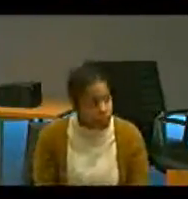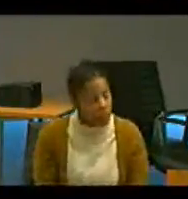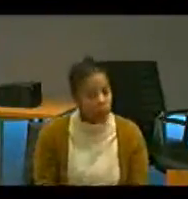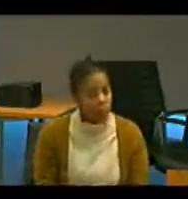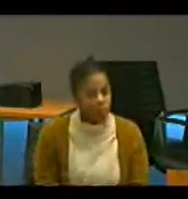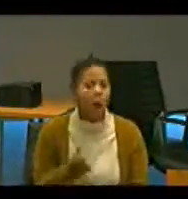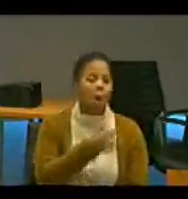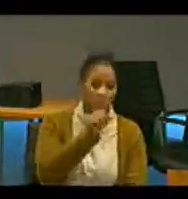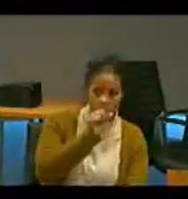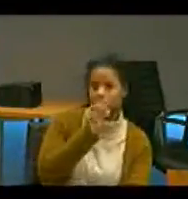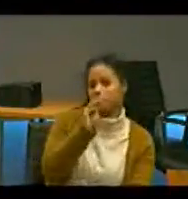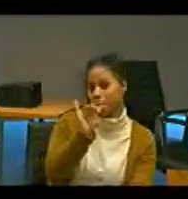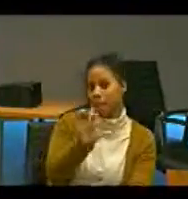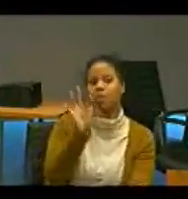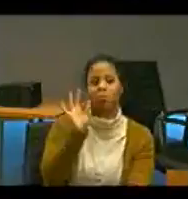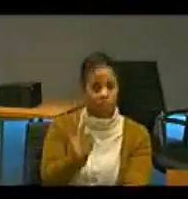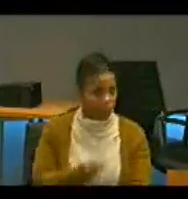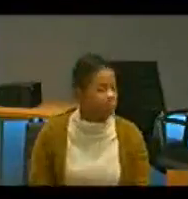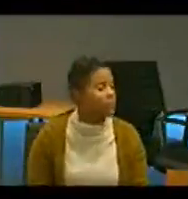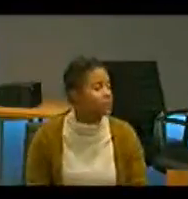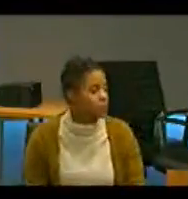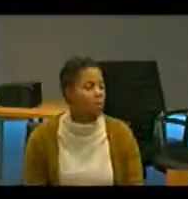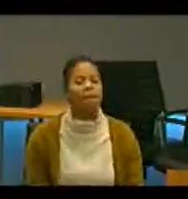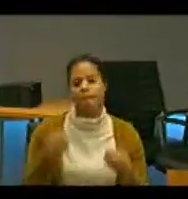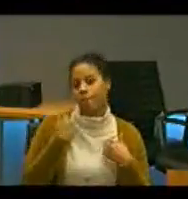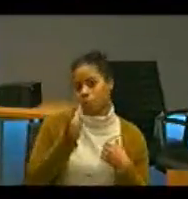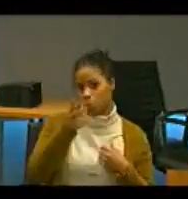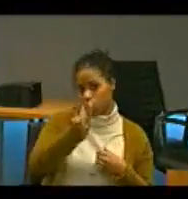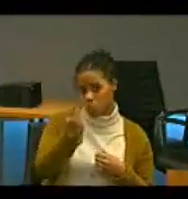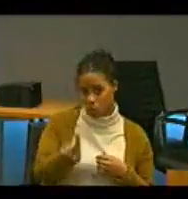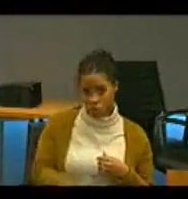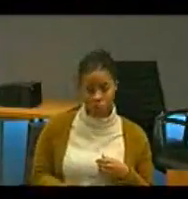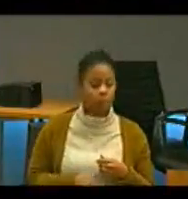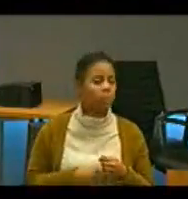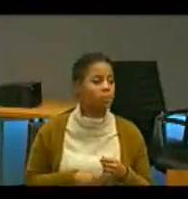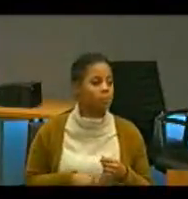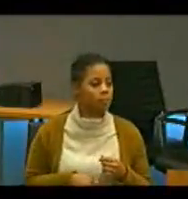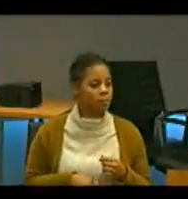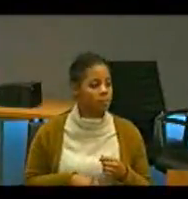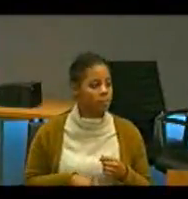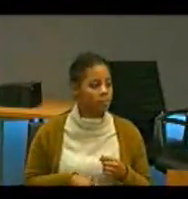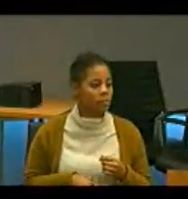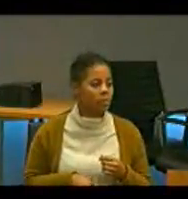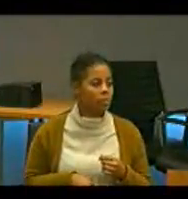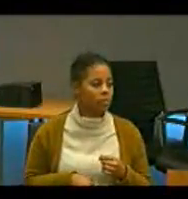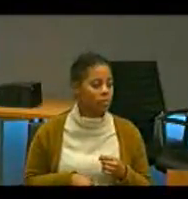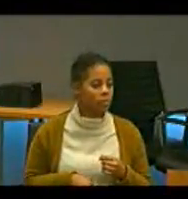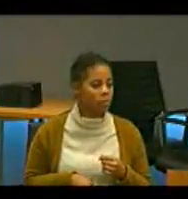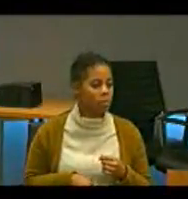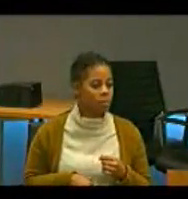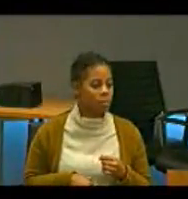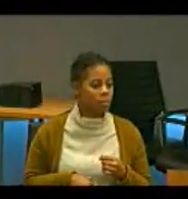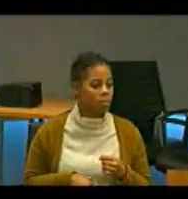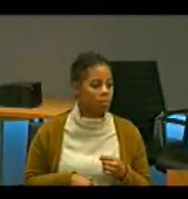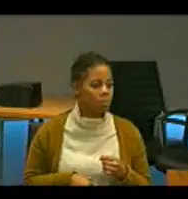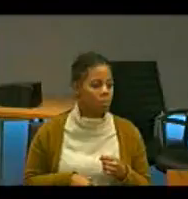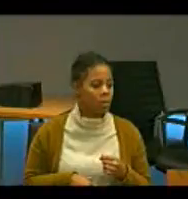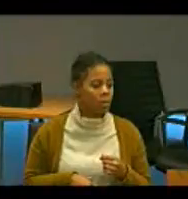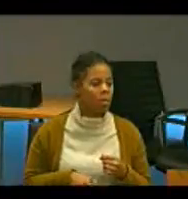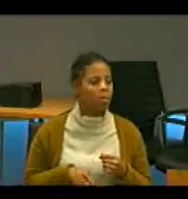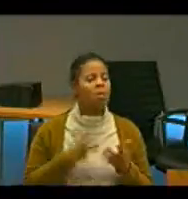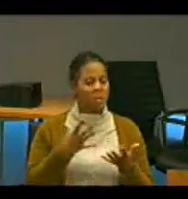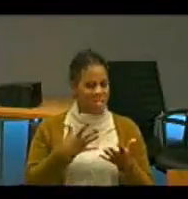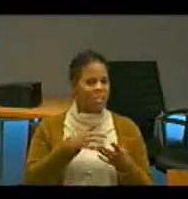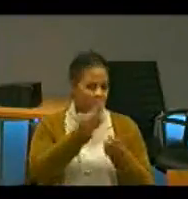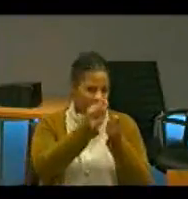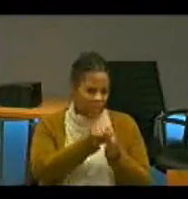There, is that on? Okay, I have 2 questions. One of them is aimed primarily, I think, to you, Ms.